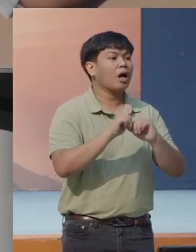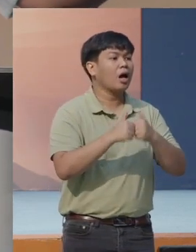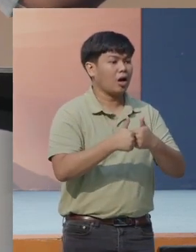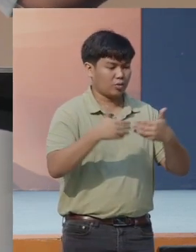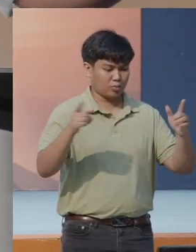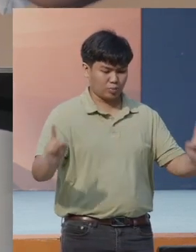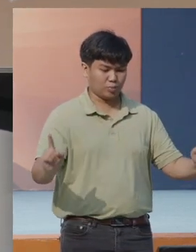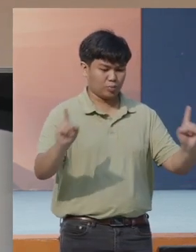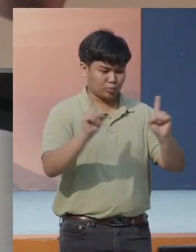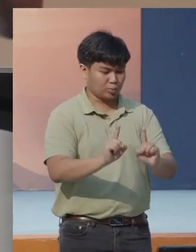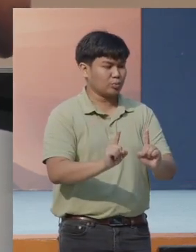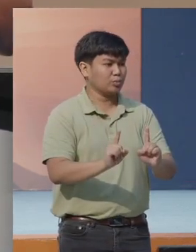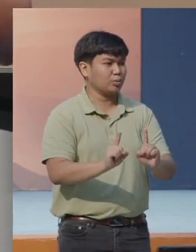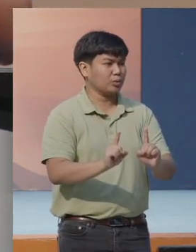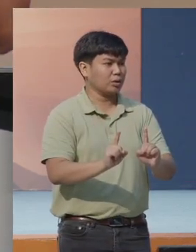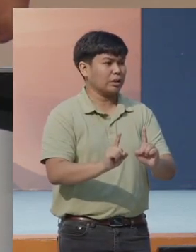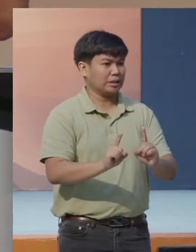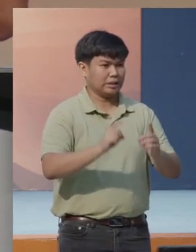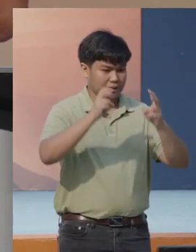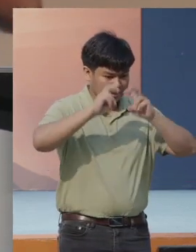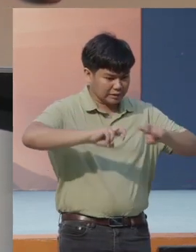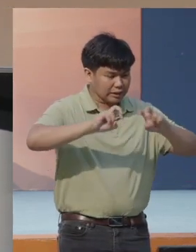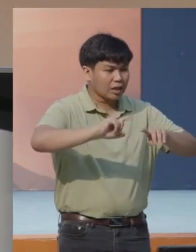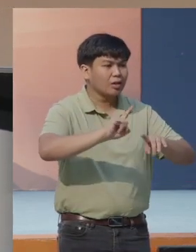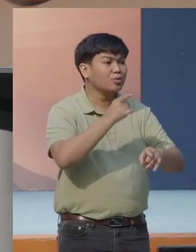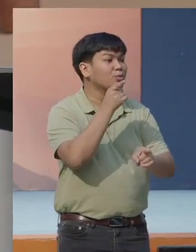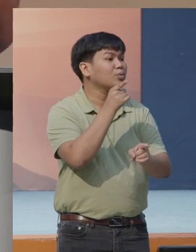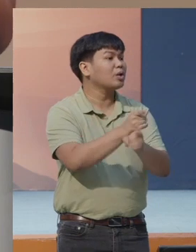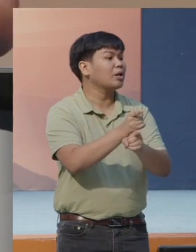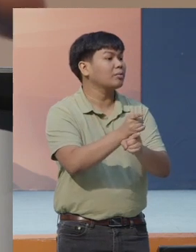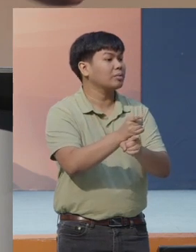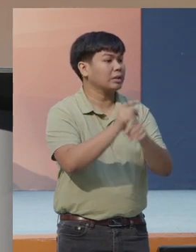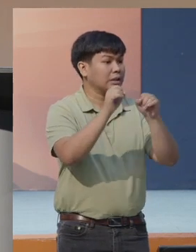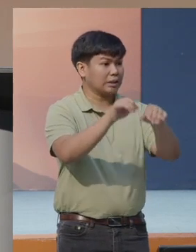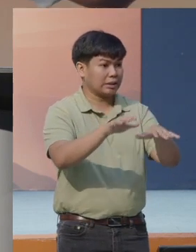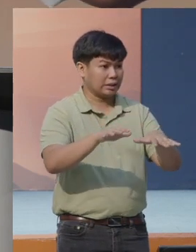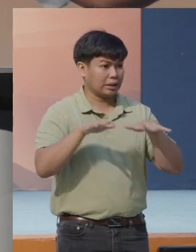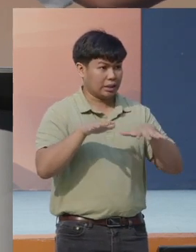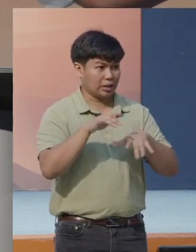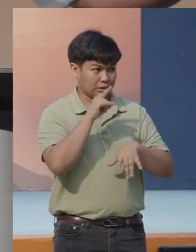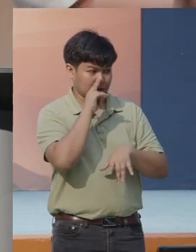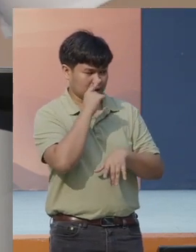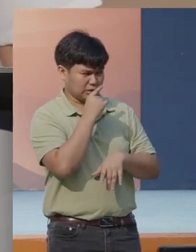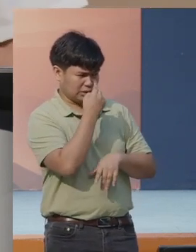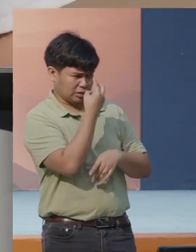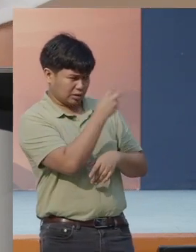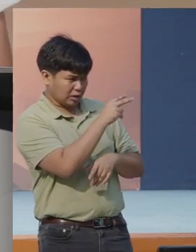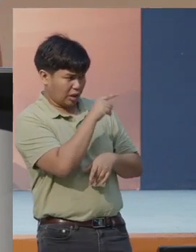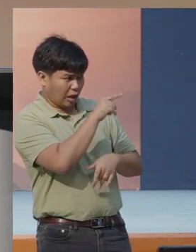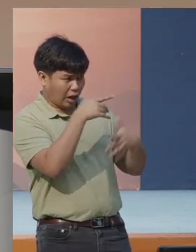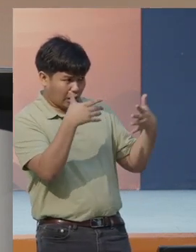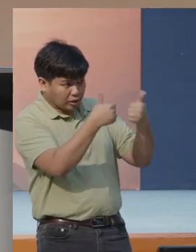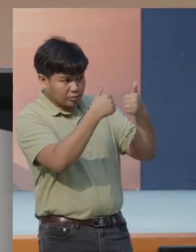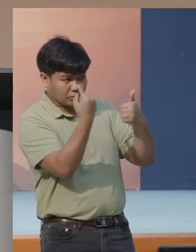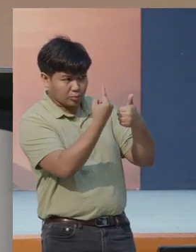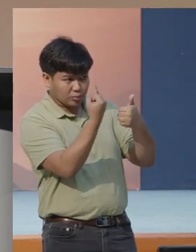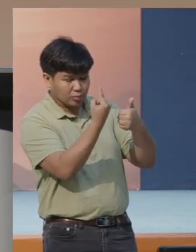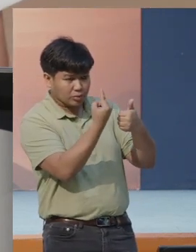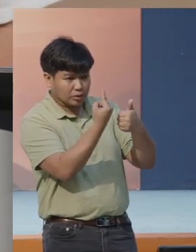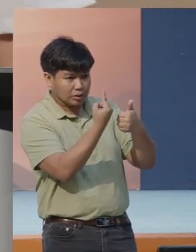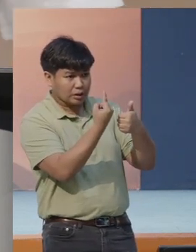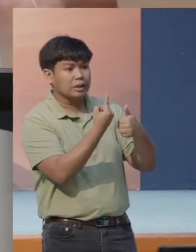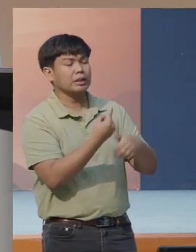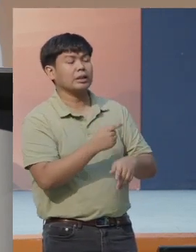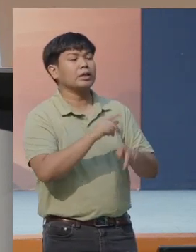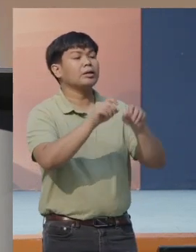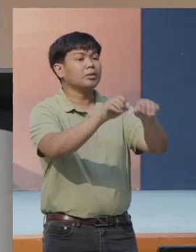these rules. And the congregation shall rescue the manslayer from the avenger of the blood, and